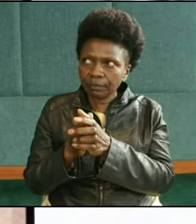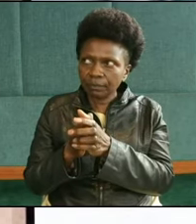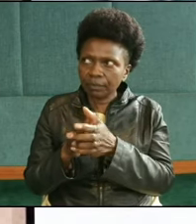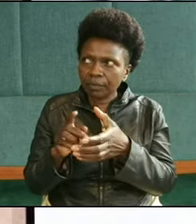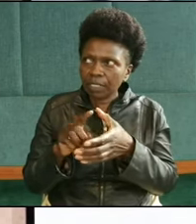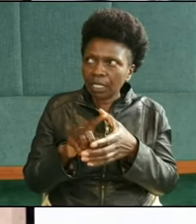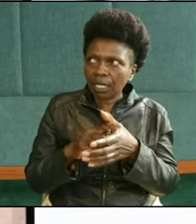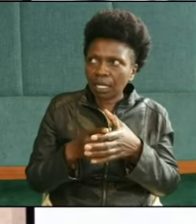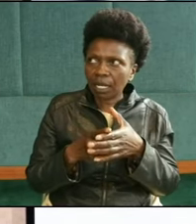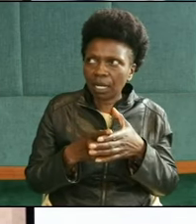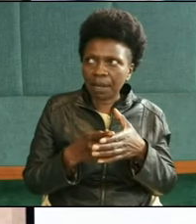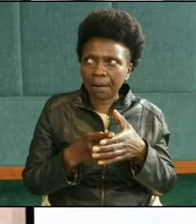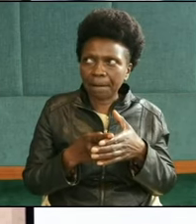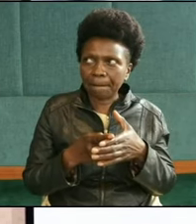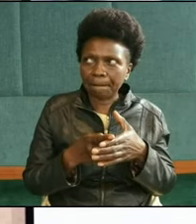Then